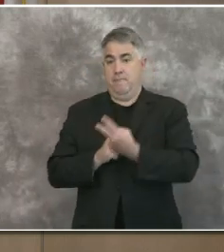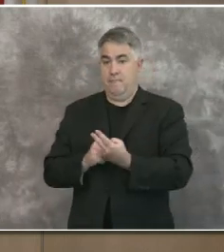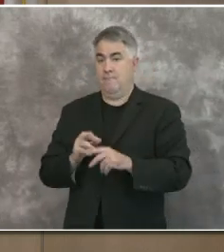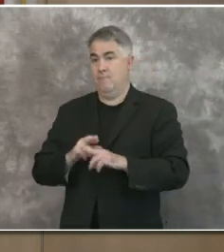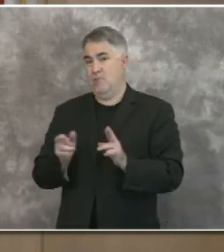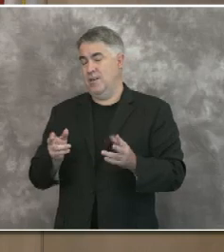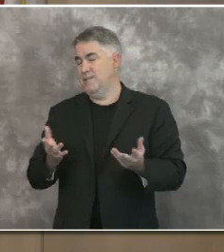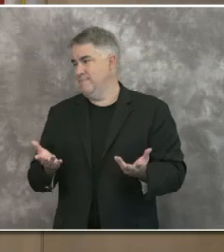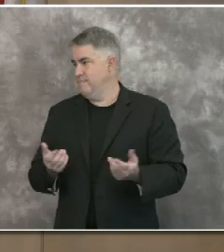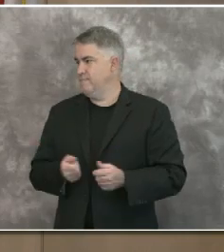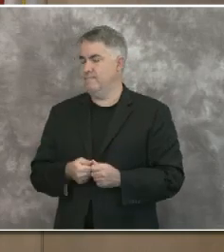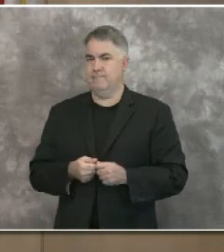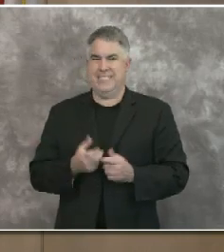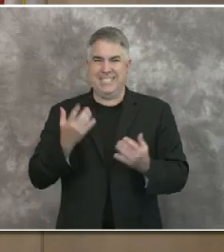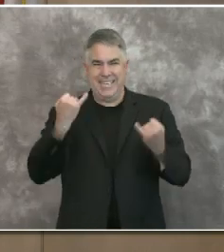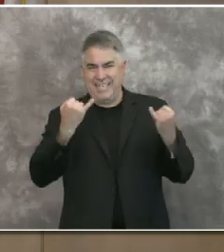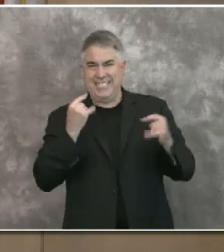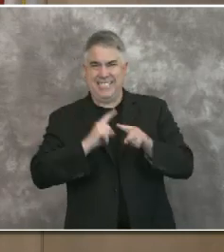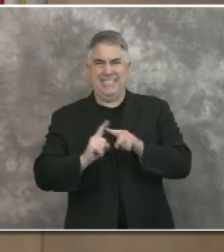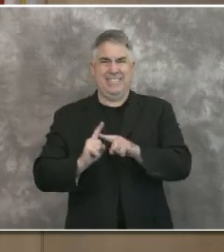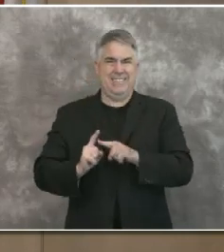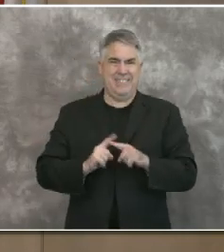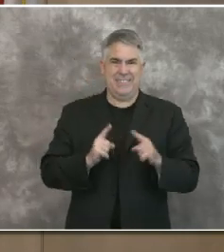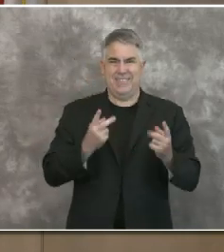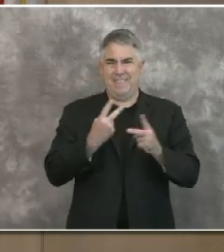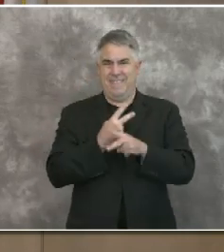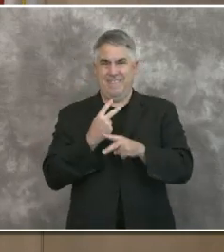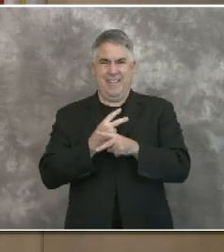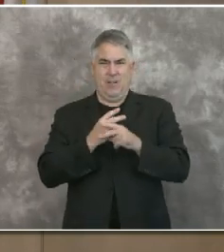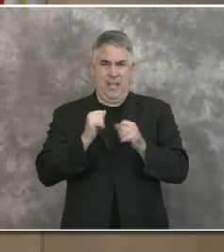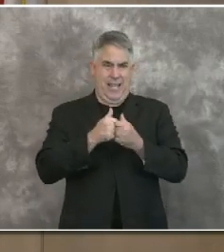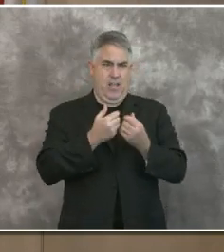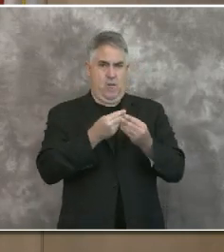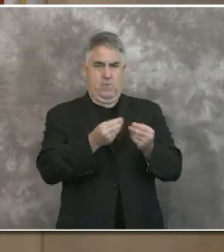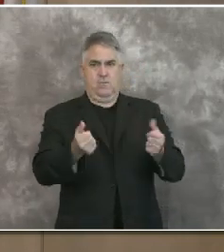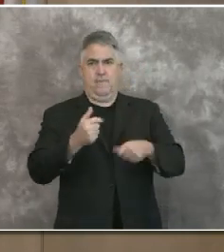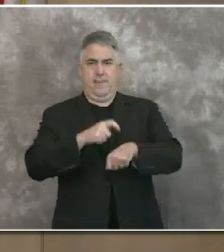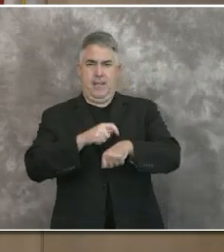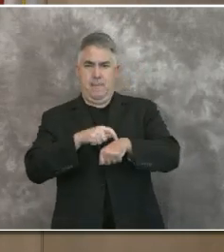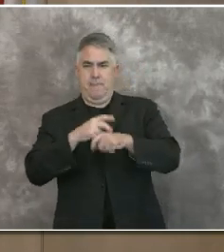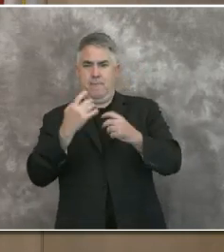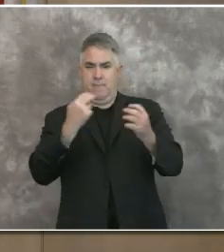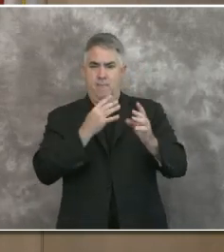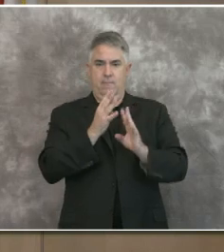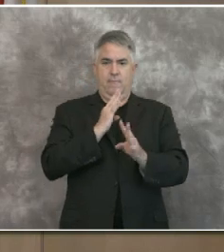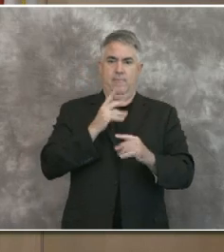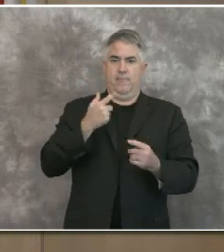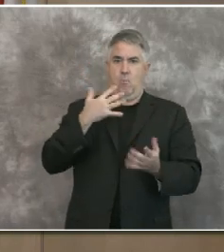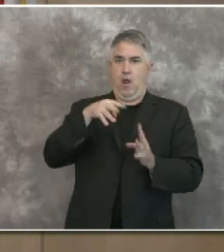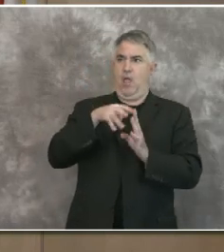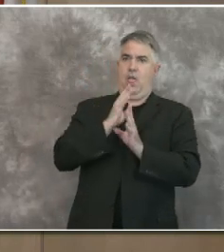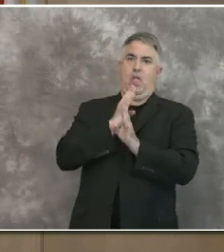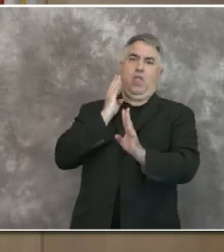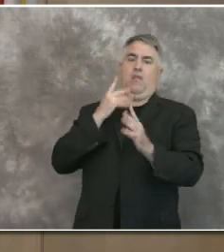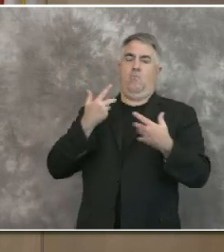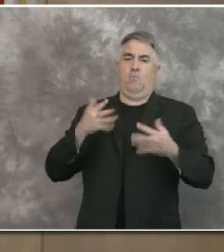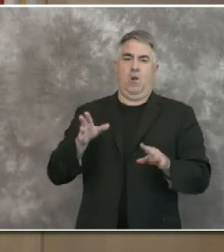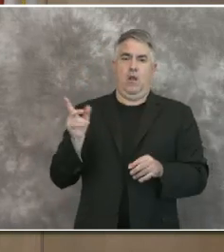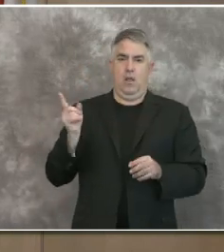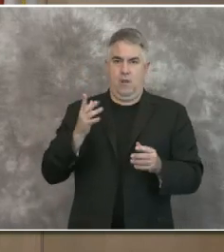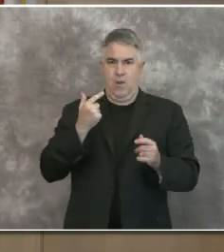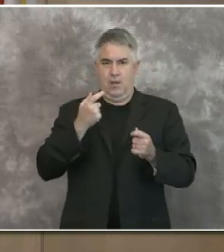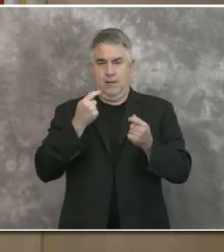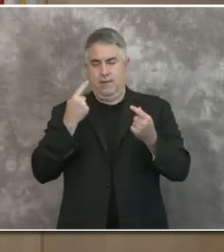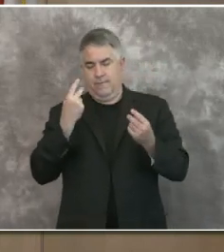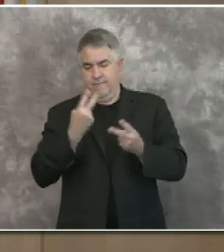is ready. We don't want people to be queuing in lobbies or around the doors. As you may or may not know, San Diego Restaurant Week